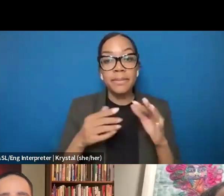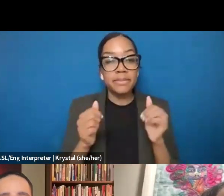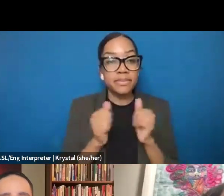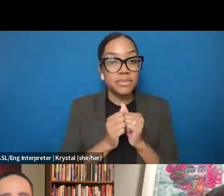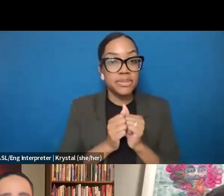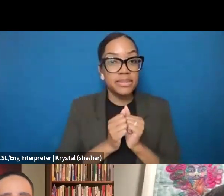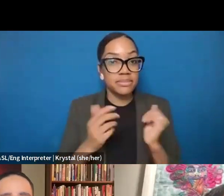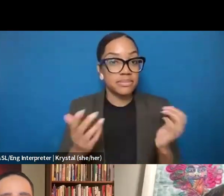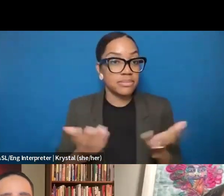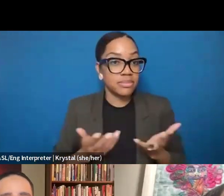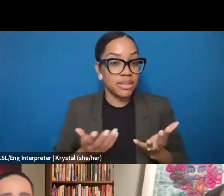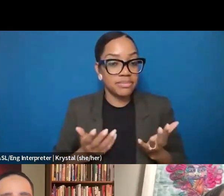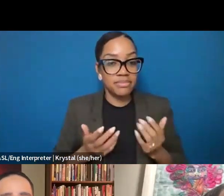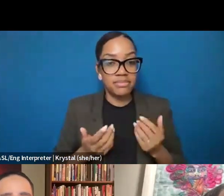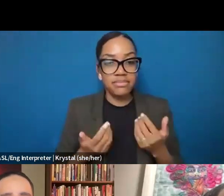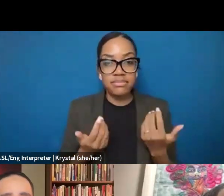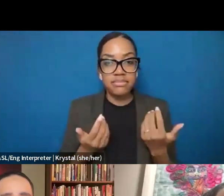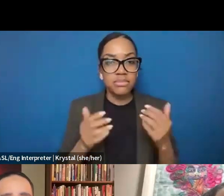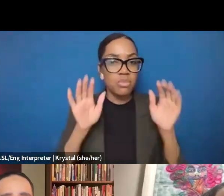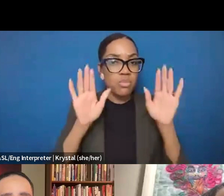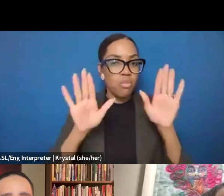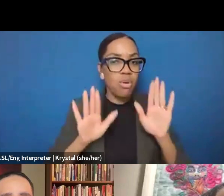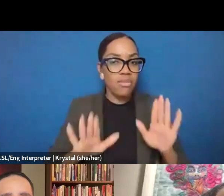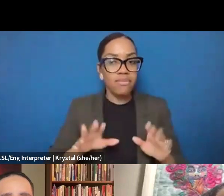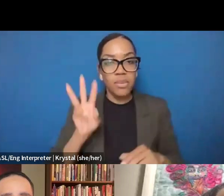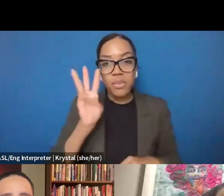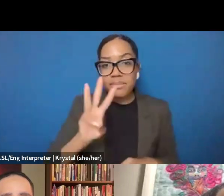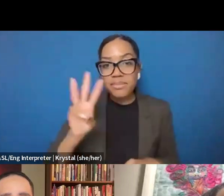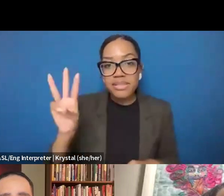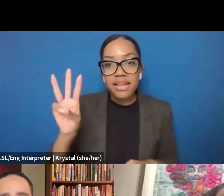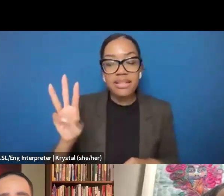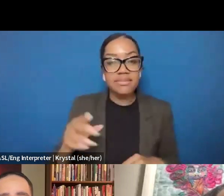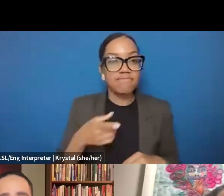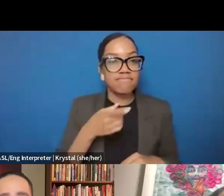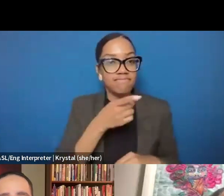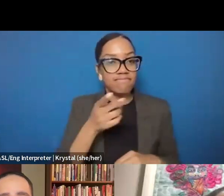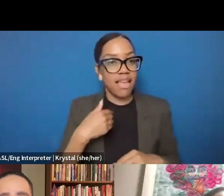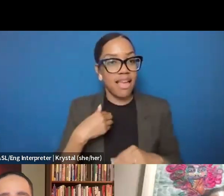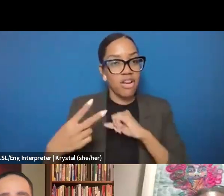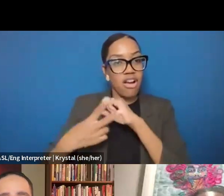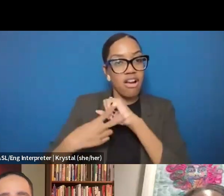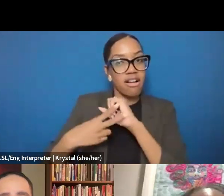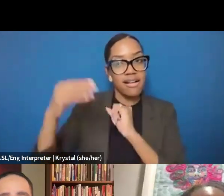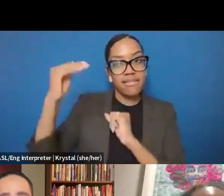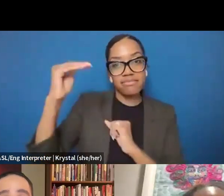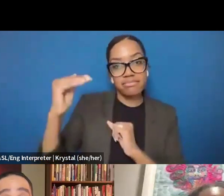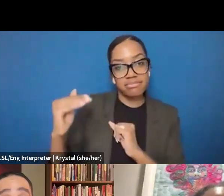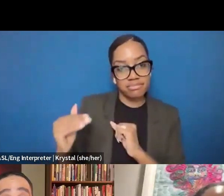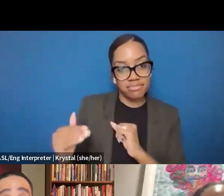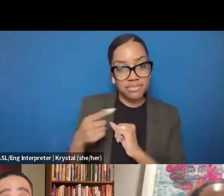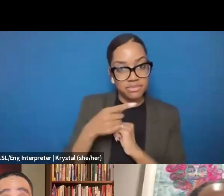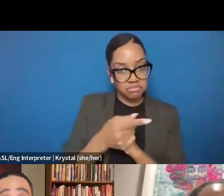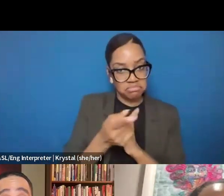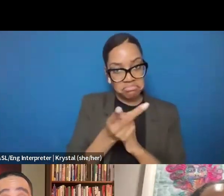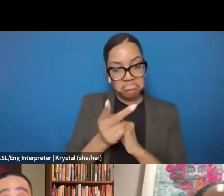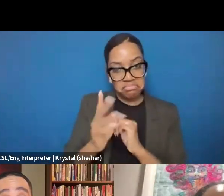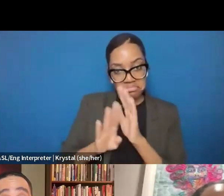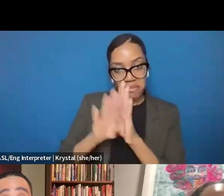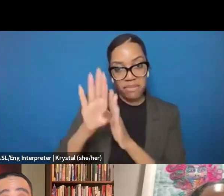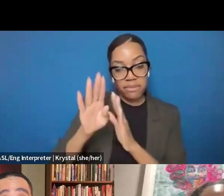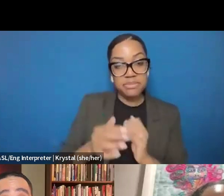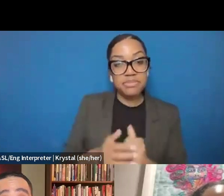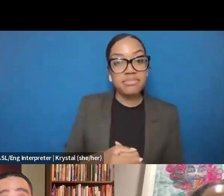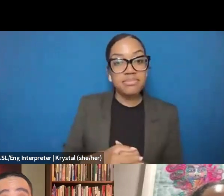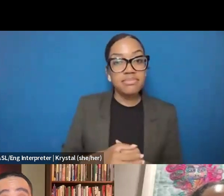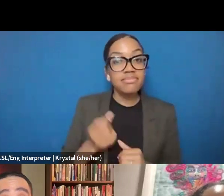uh, website and archive you all have developed. And on the Black Teacher